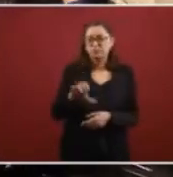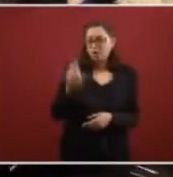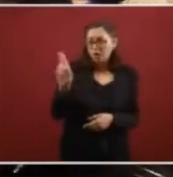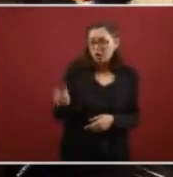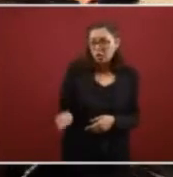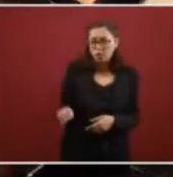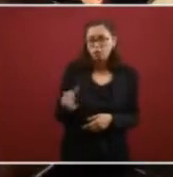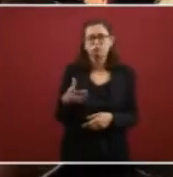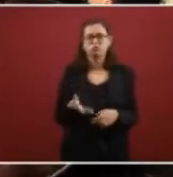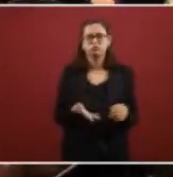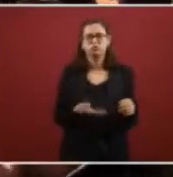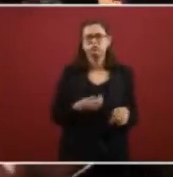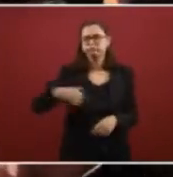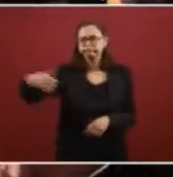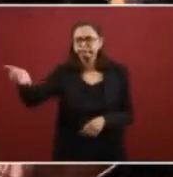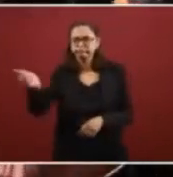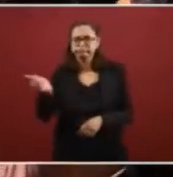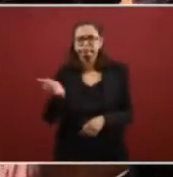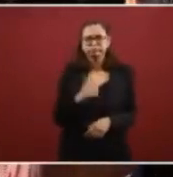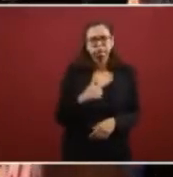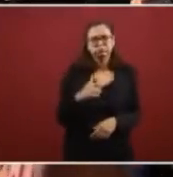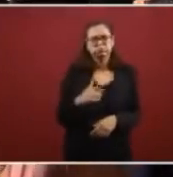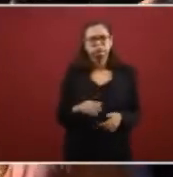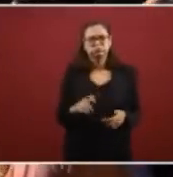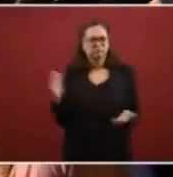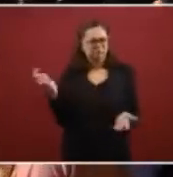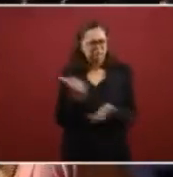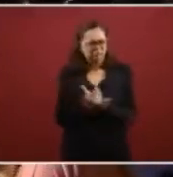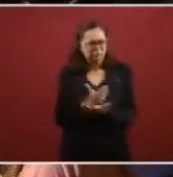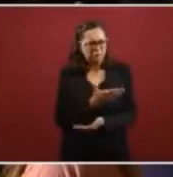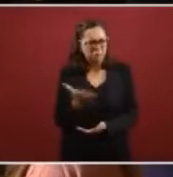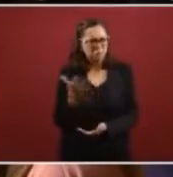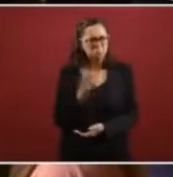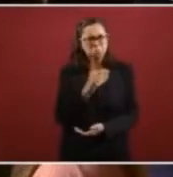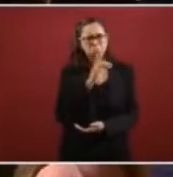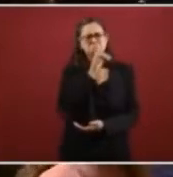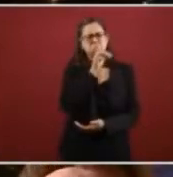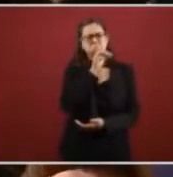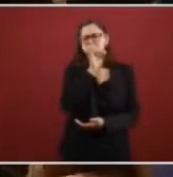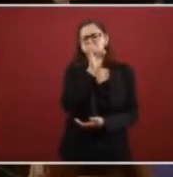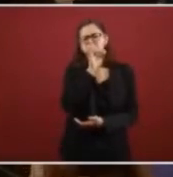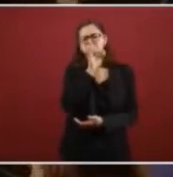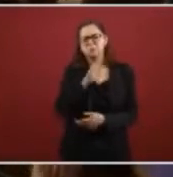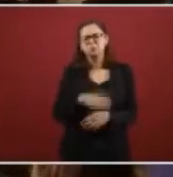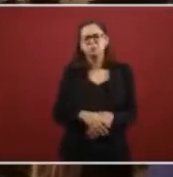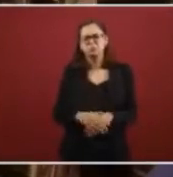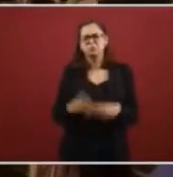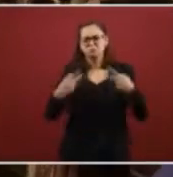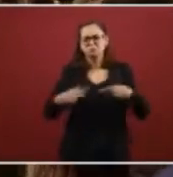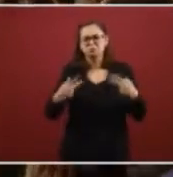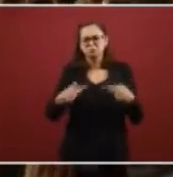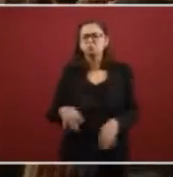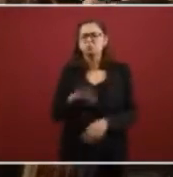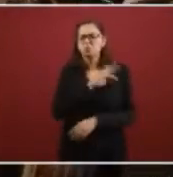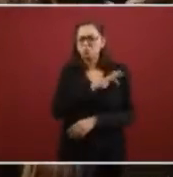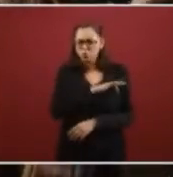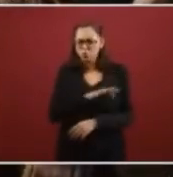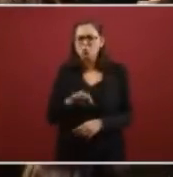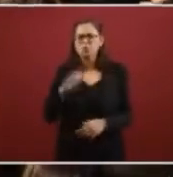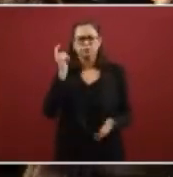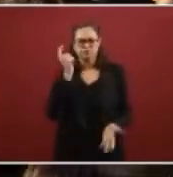and they even go to Cancun, and they come back. And it's not very expensive for those who can,